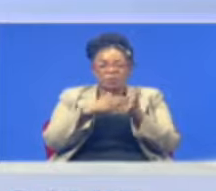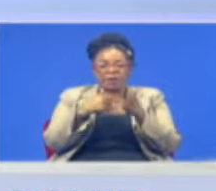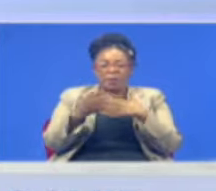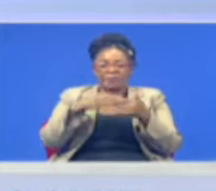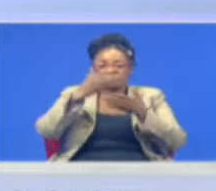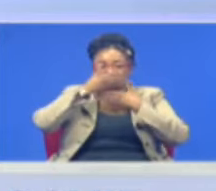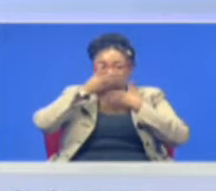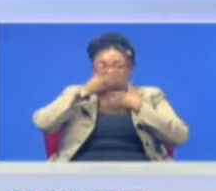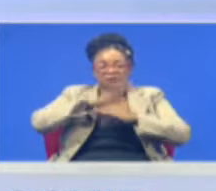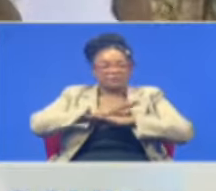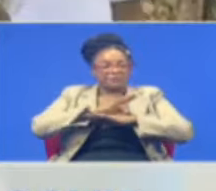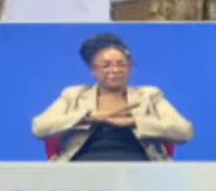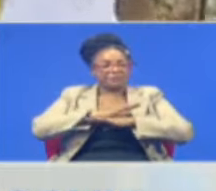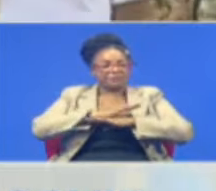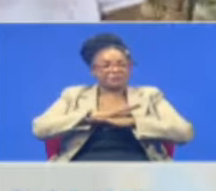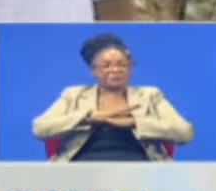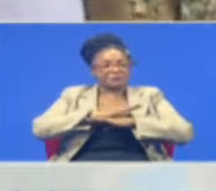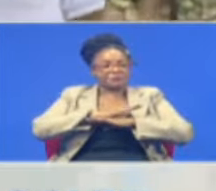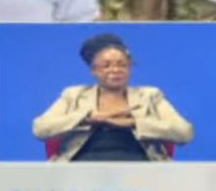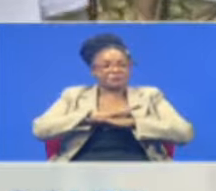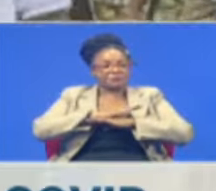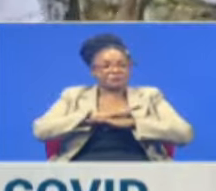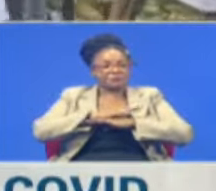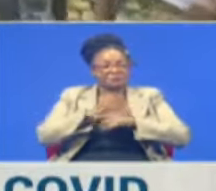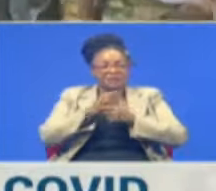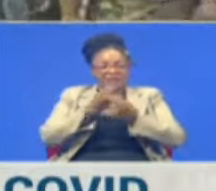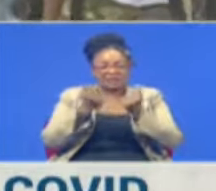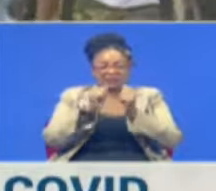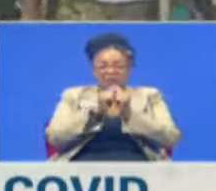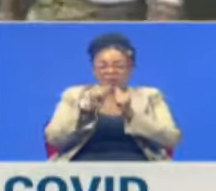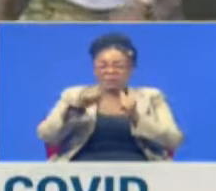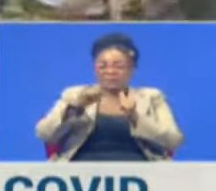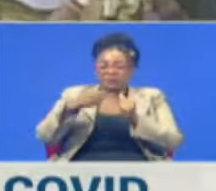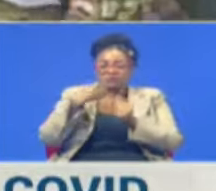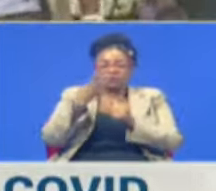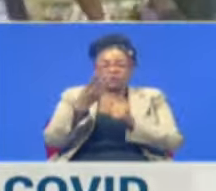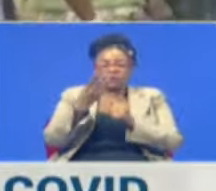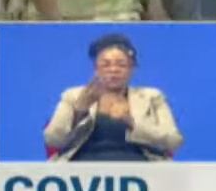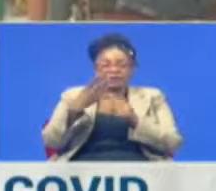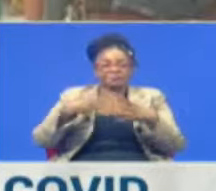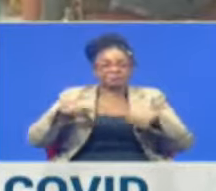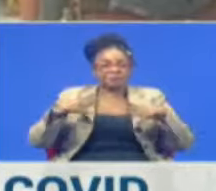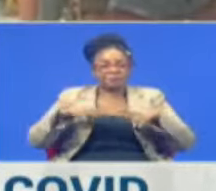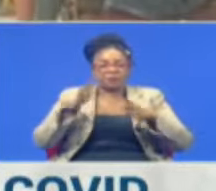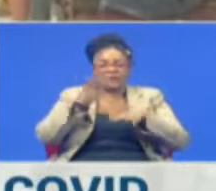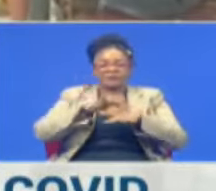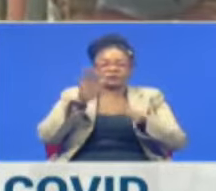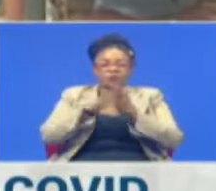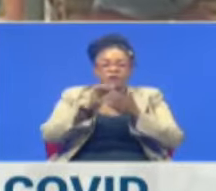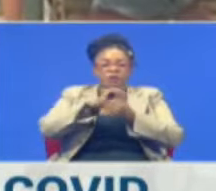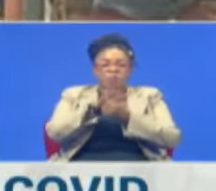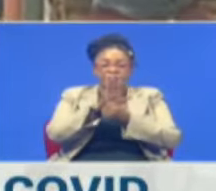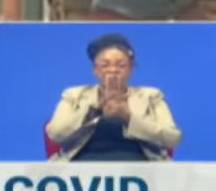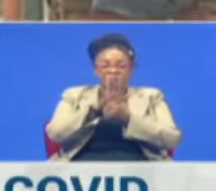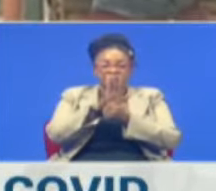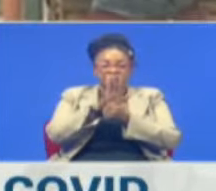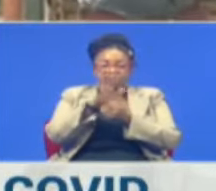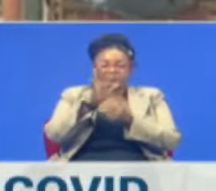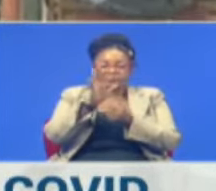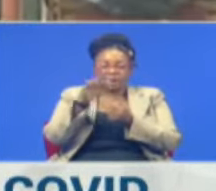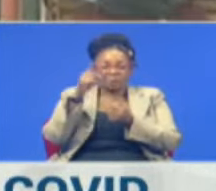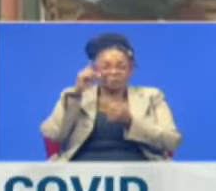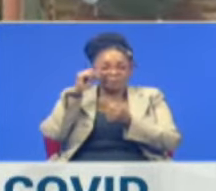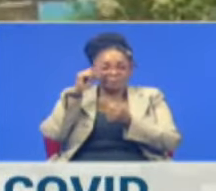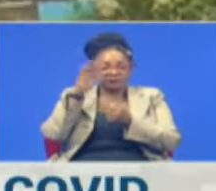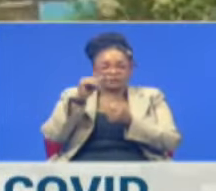oxygen. At least 10,400 people have so far been infected with COVID-19 in Mombasa County